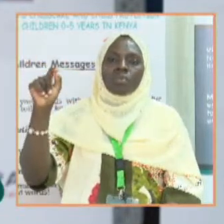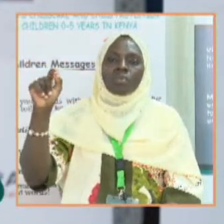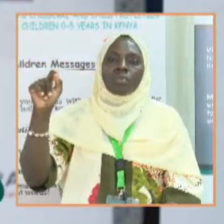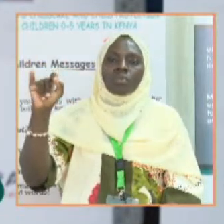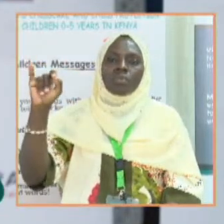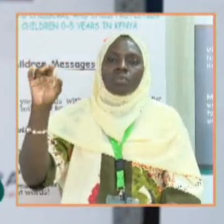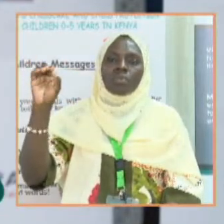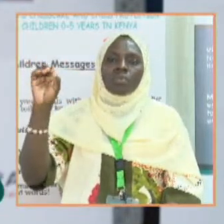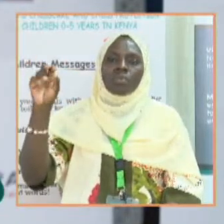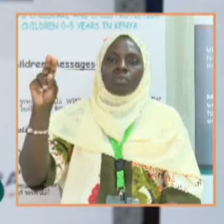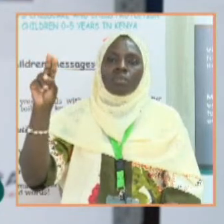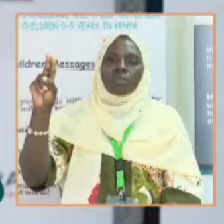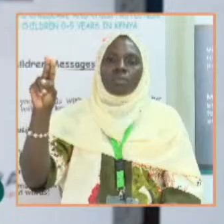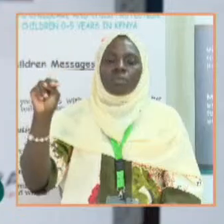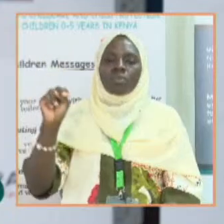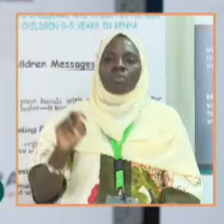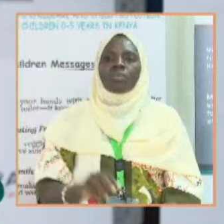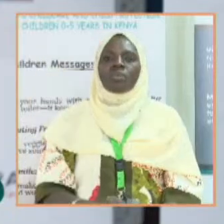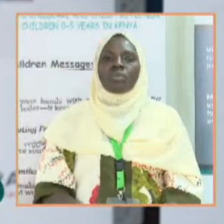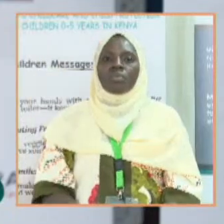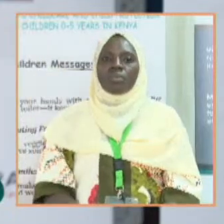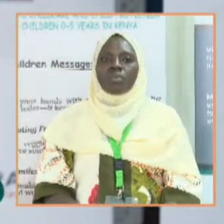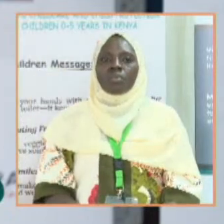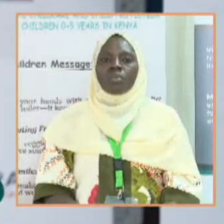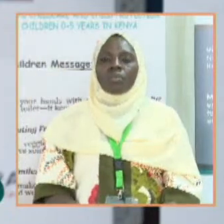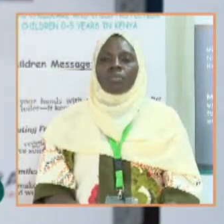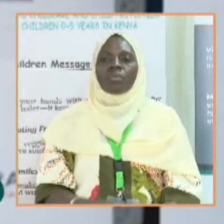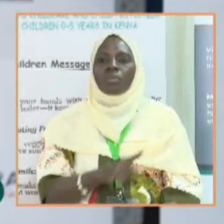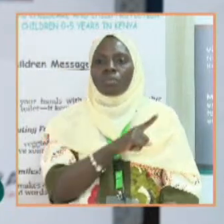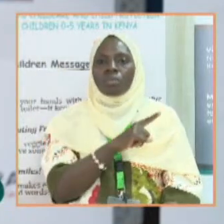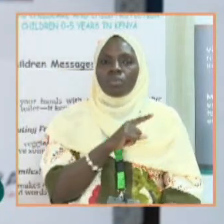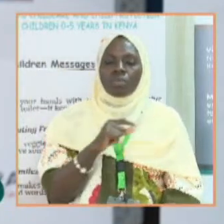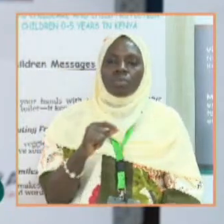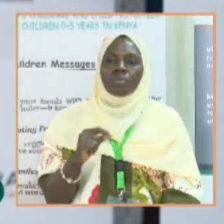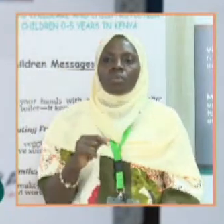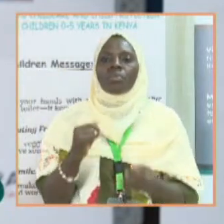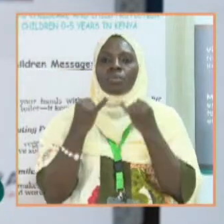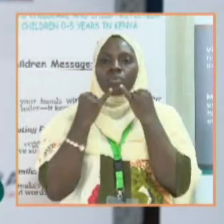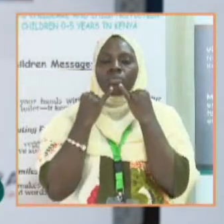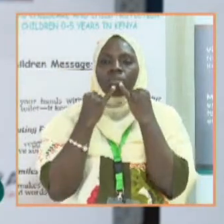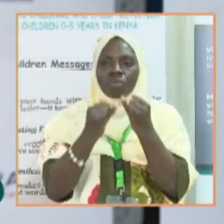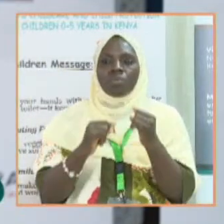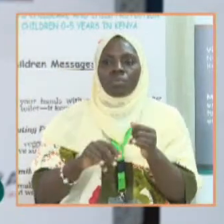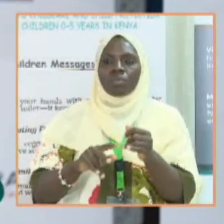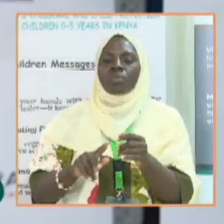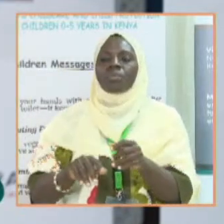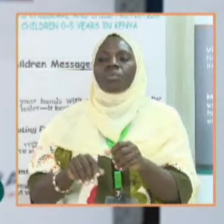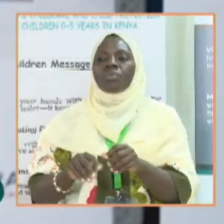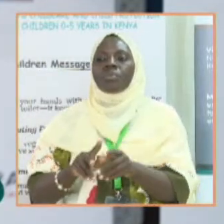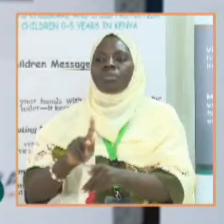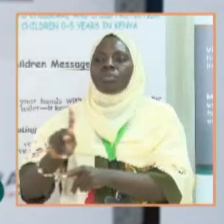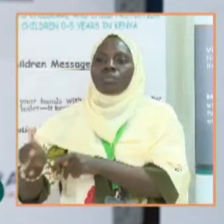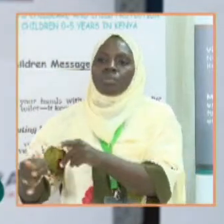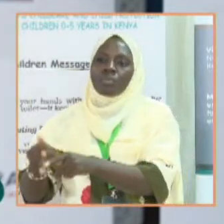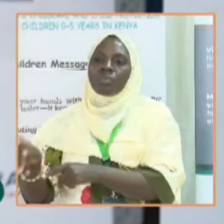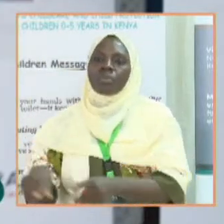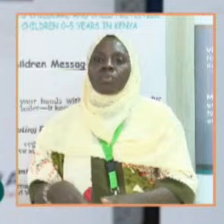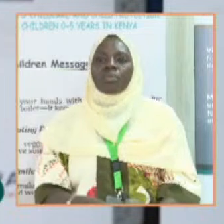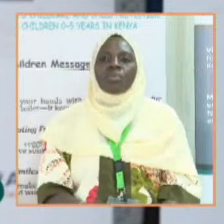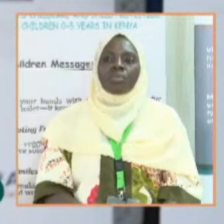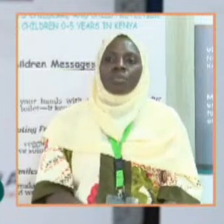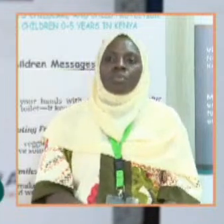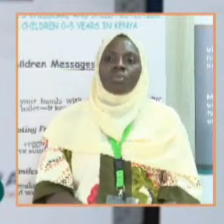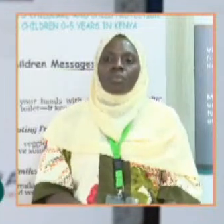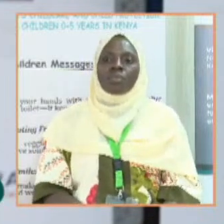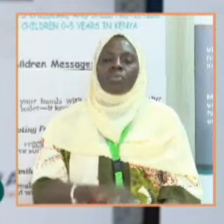County Integrated Management Information System, and the KNBS, the Kenya National Bureau of Statistics. All these, as you will